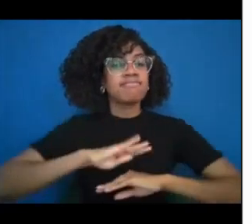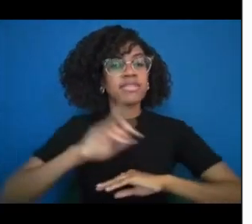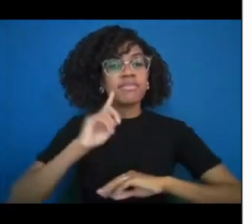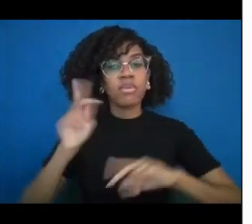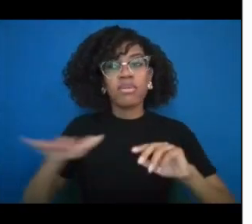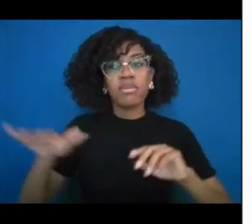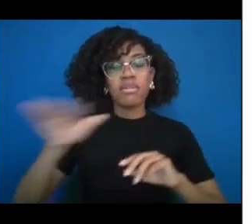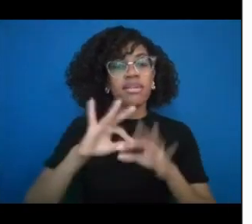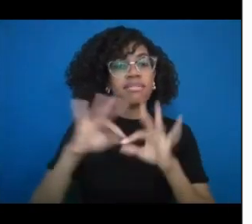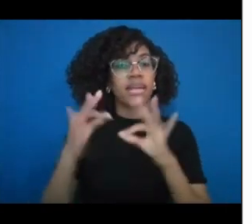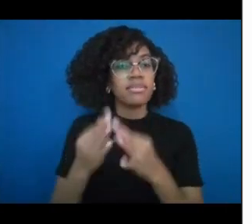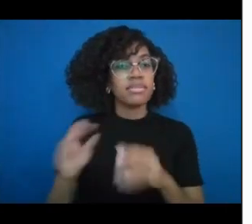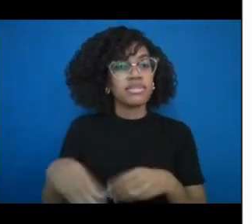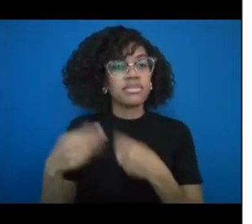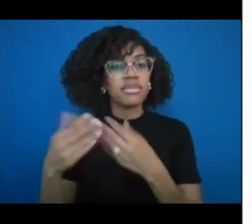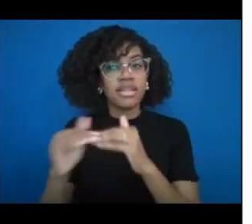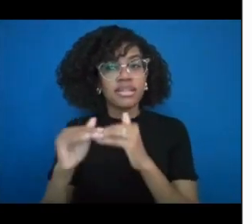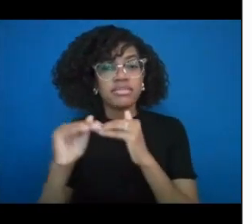mobility.